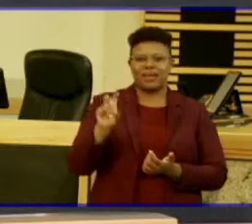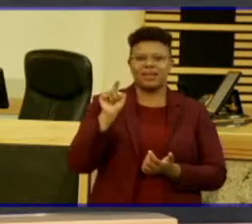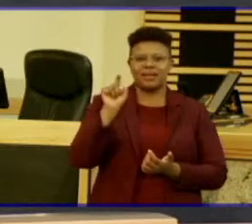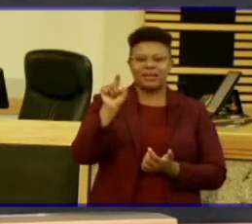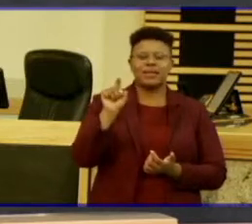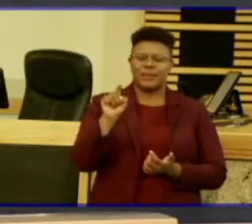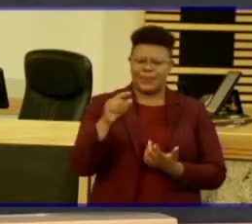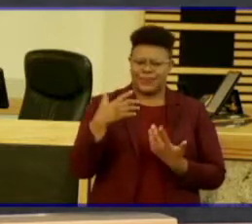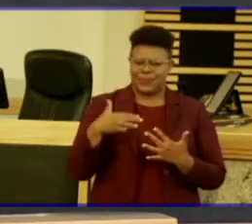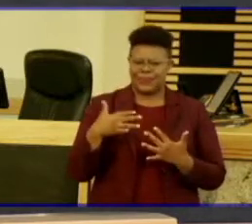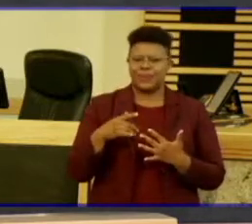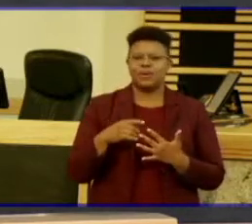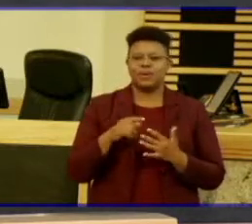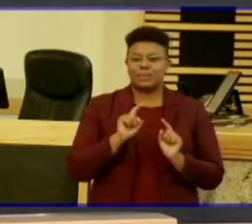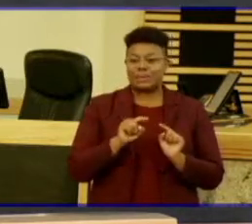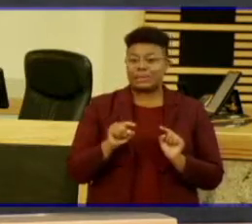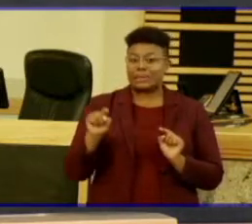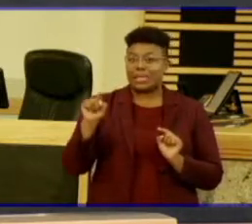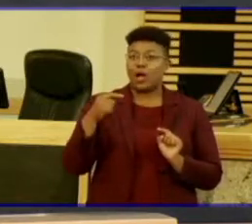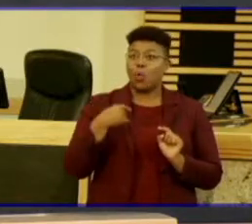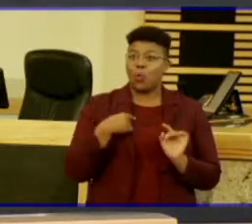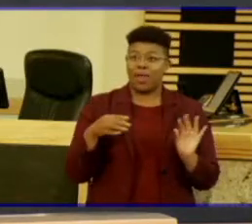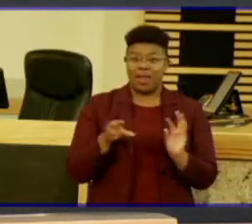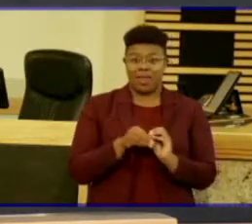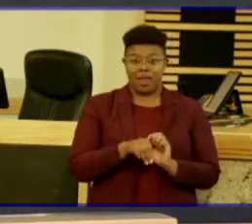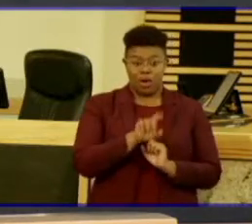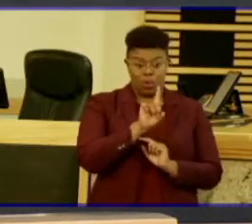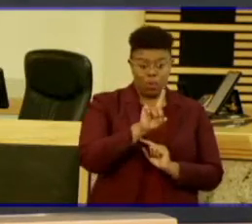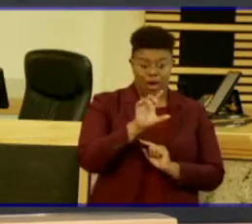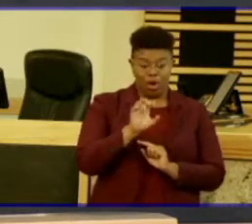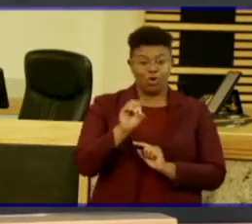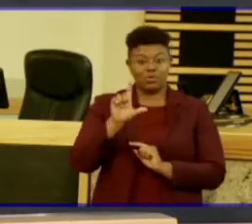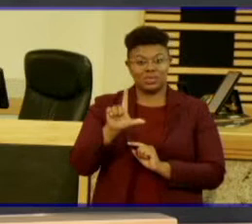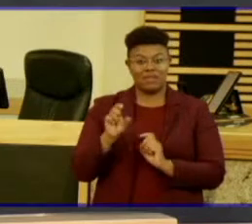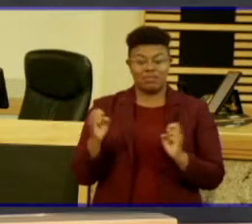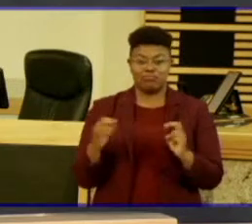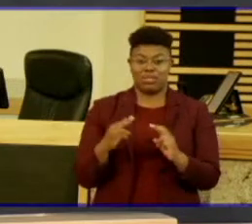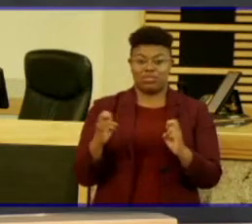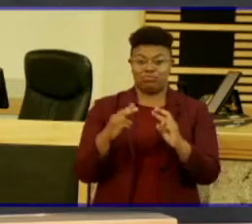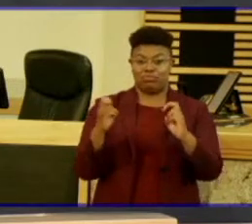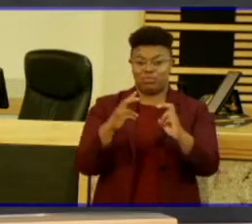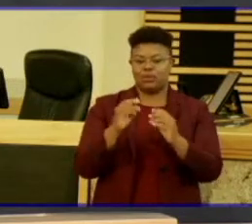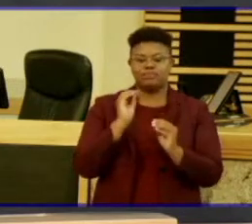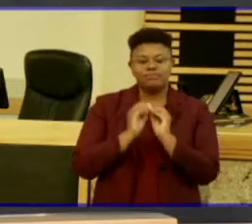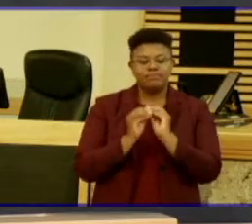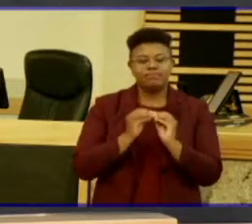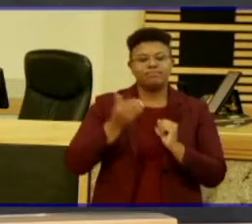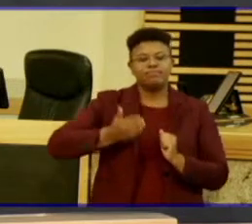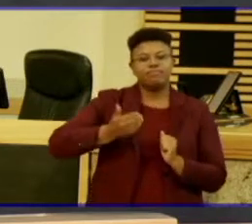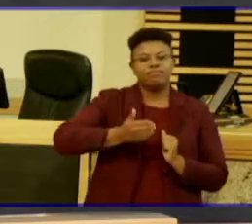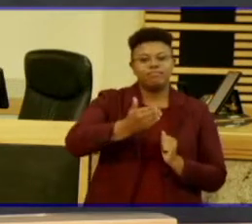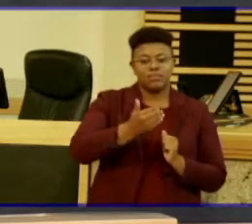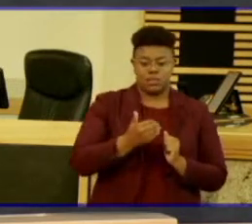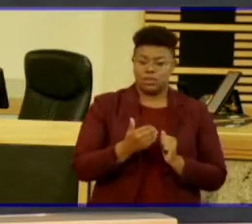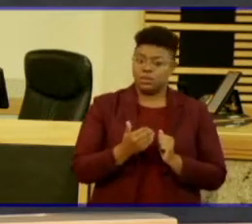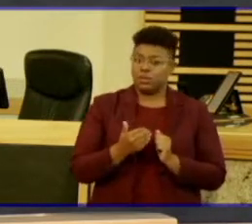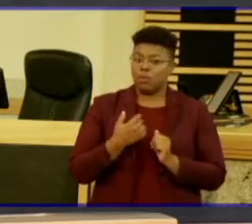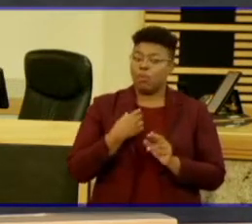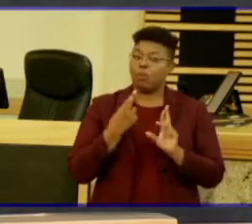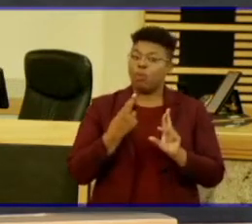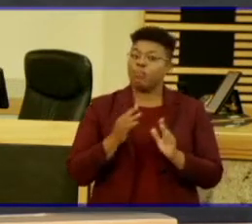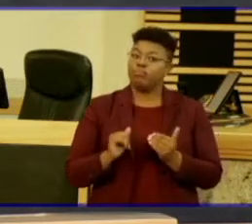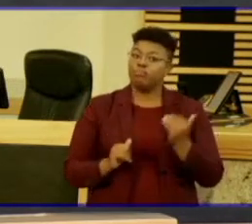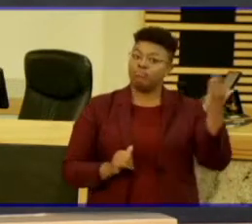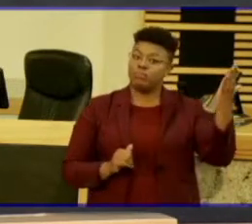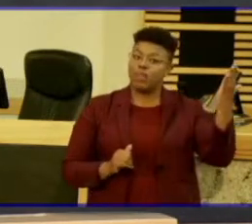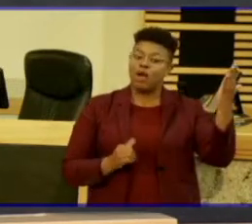the first of the 107 bridges we have submitted as part of 400 bridges to be built